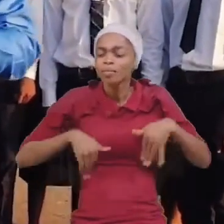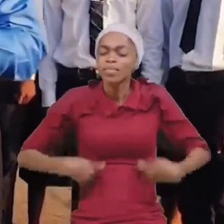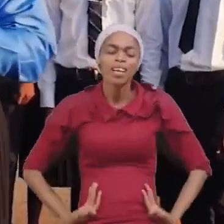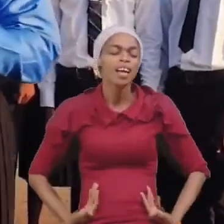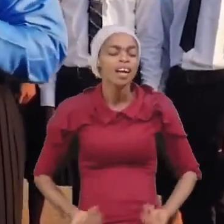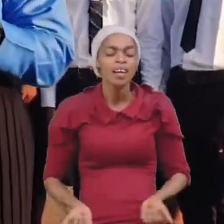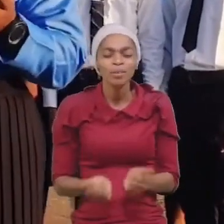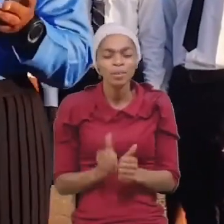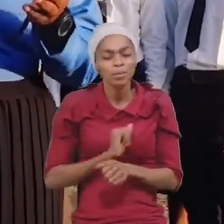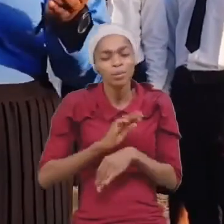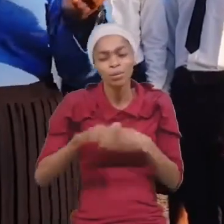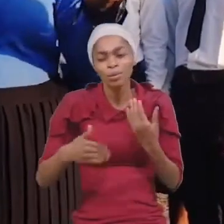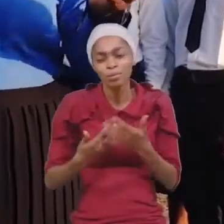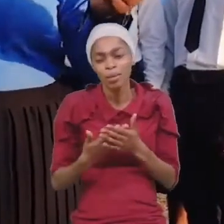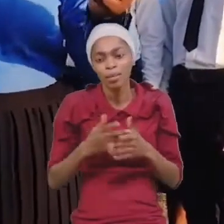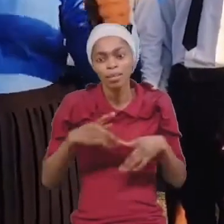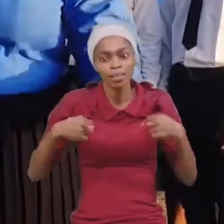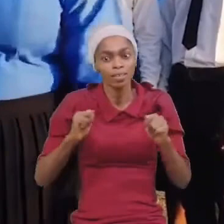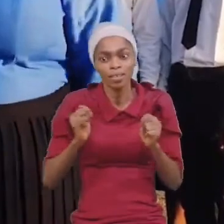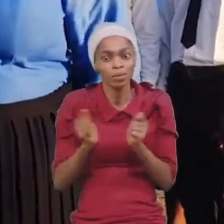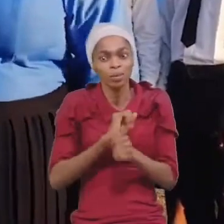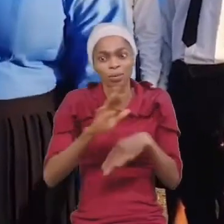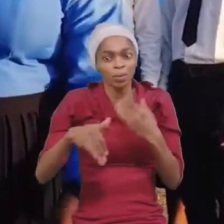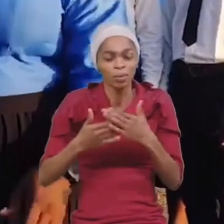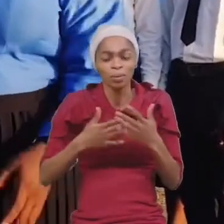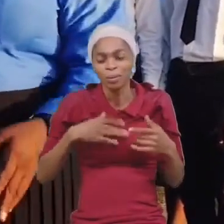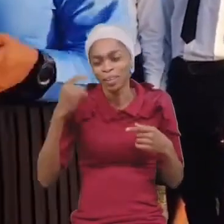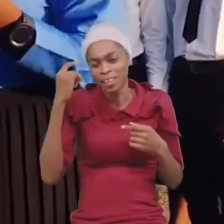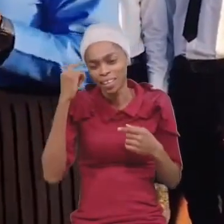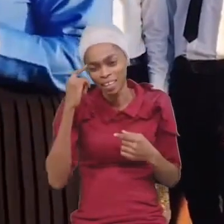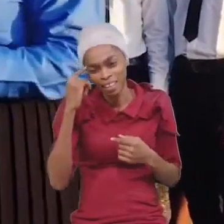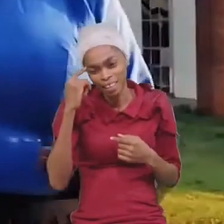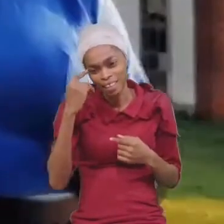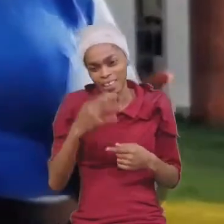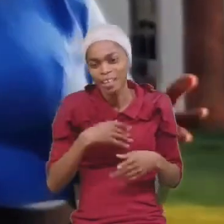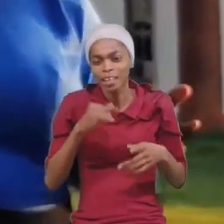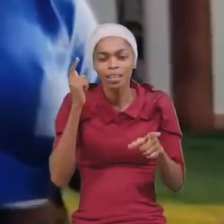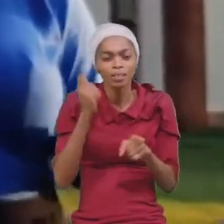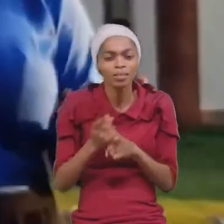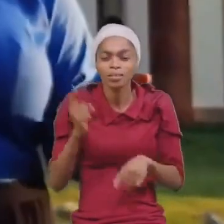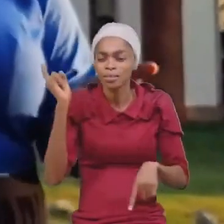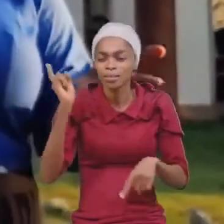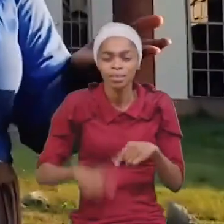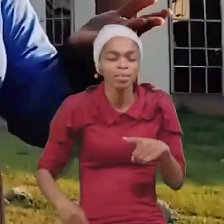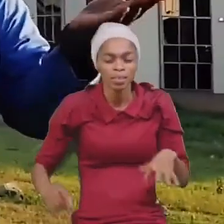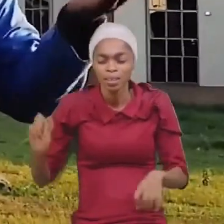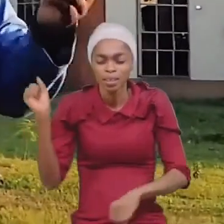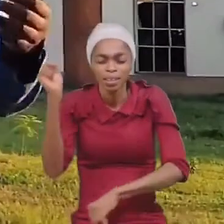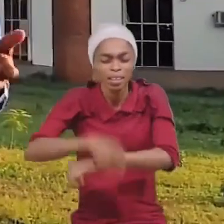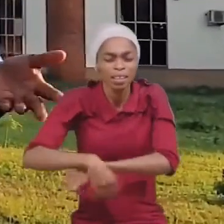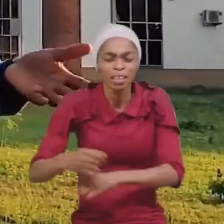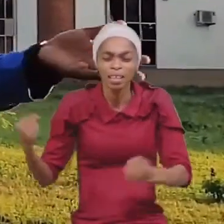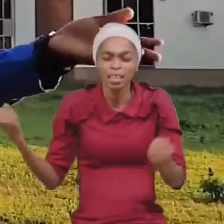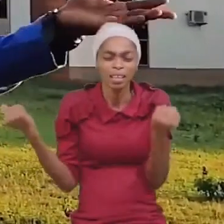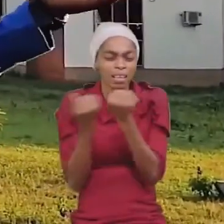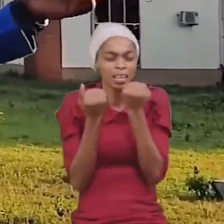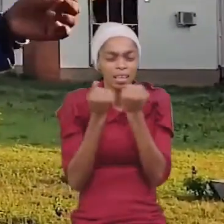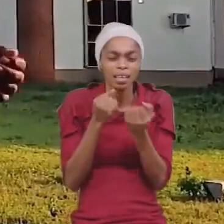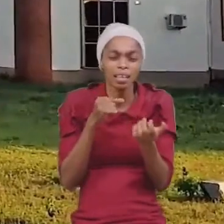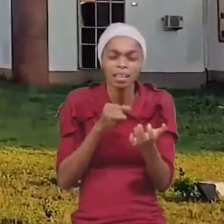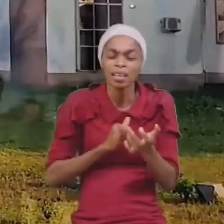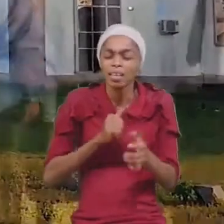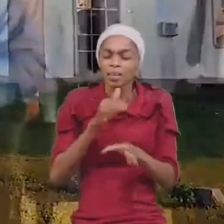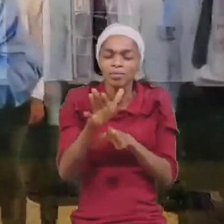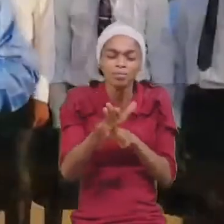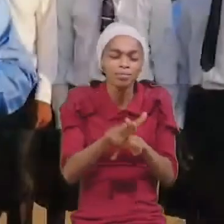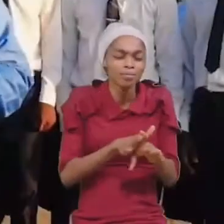and I tried with all my might, and I just can't win the fight. I'm slowly